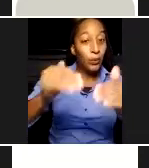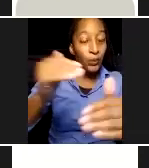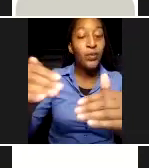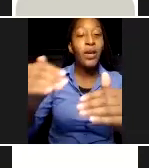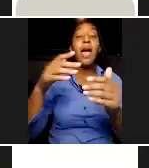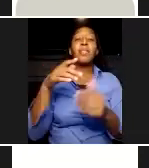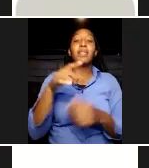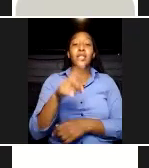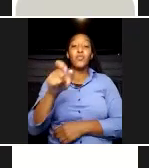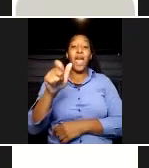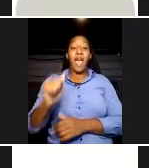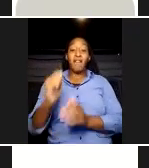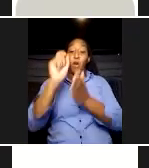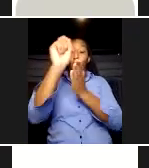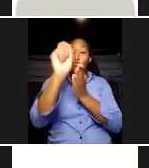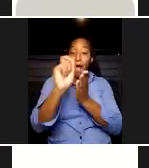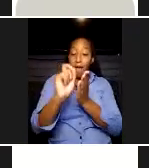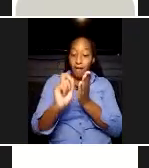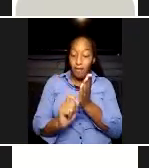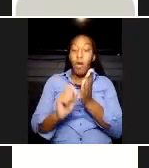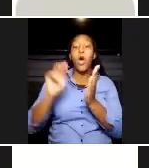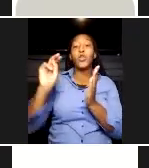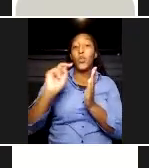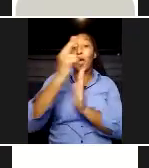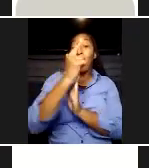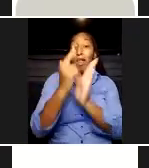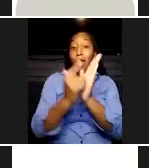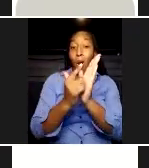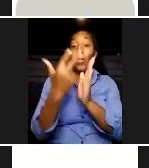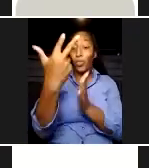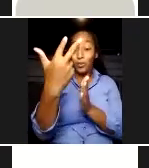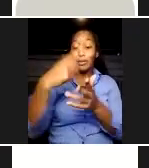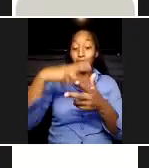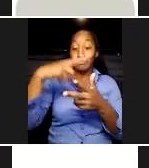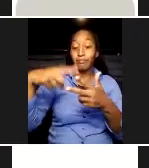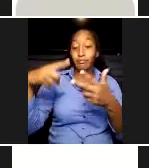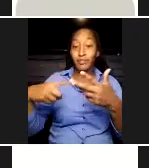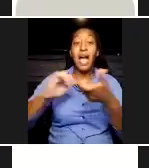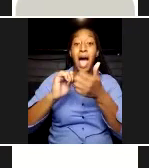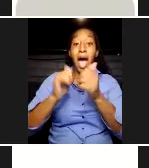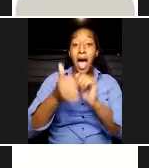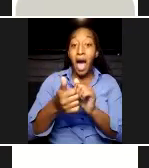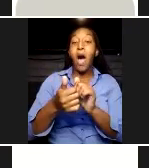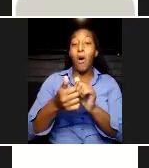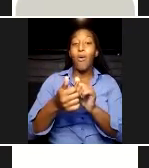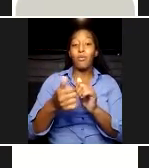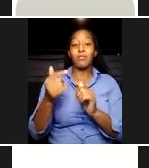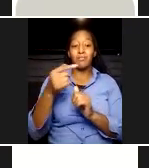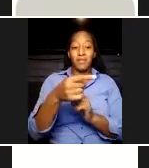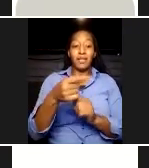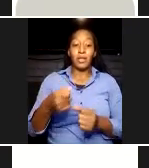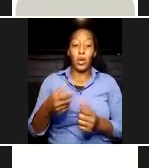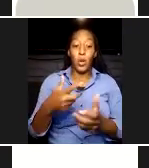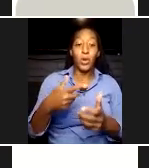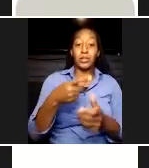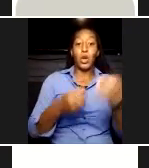a picture or video of the car that you build, right? Are there